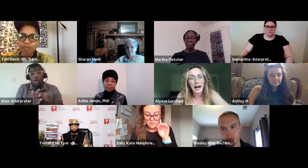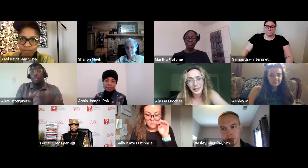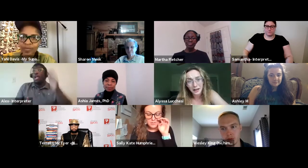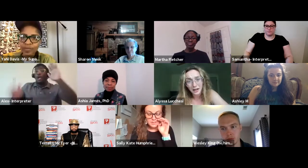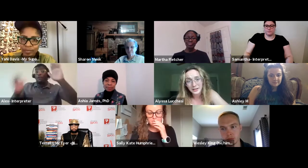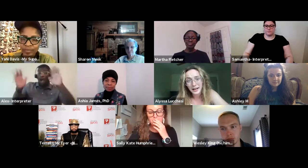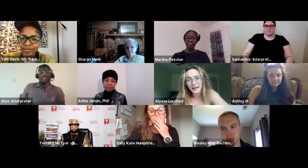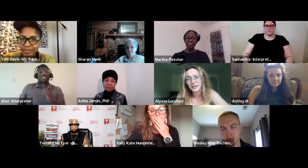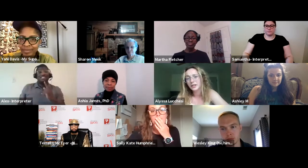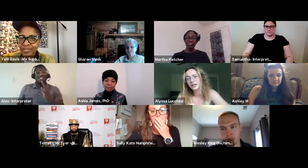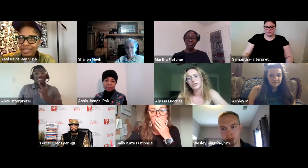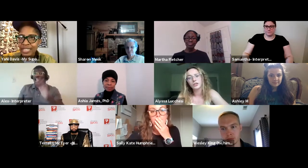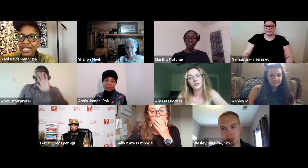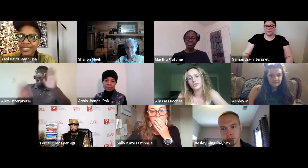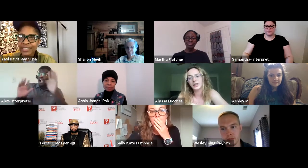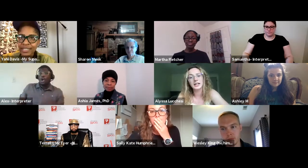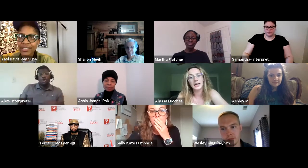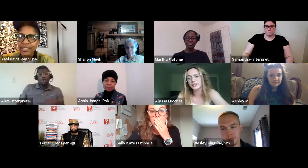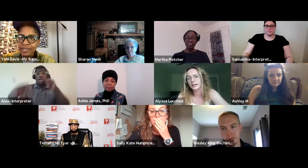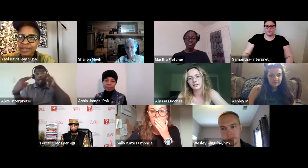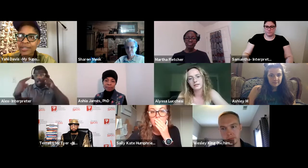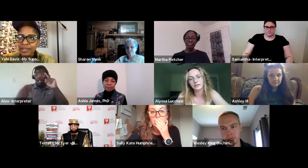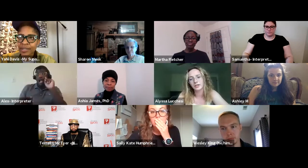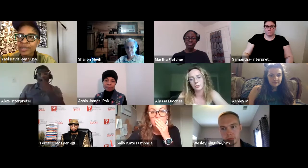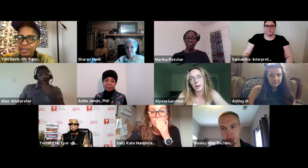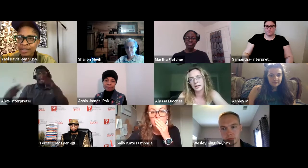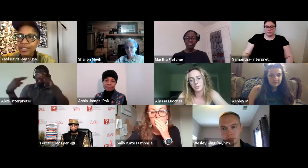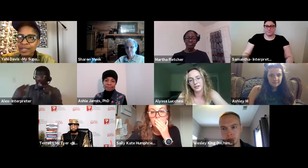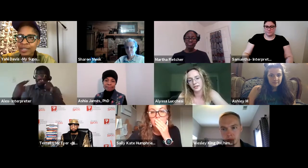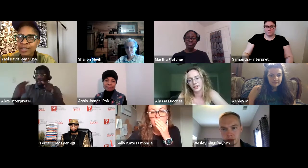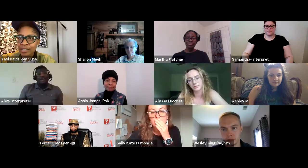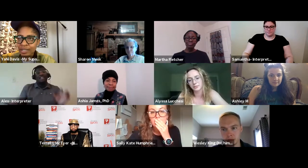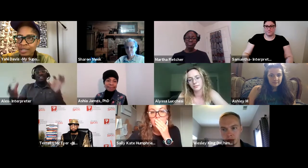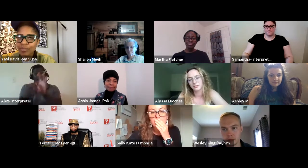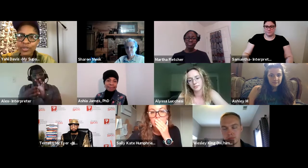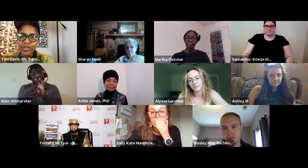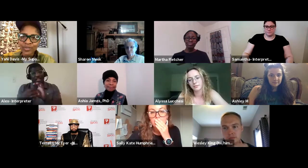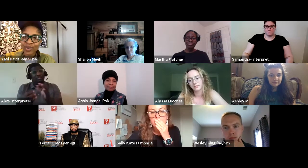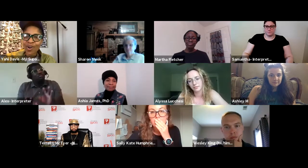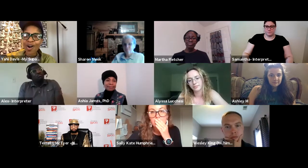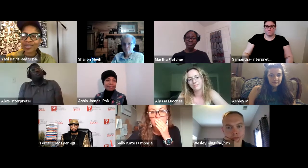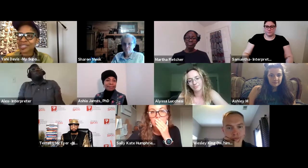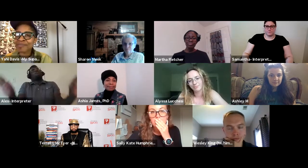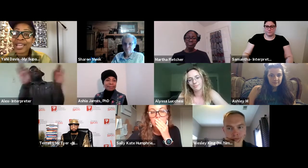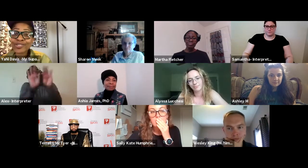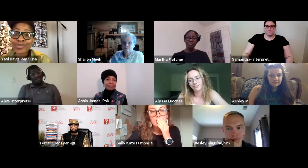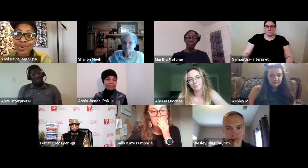making eye contact, just connecting is probably the biggest thing. Beautiful. Awesome. Thank you so